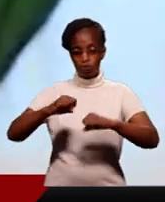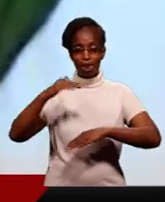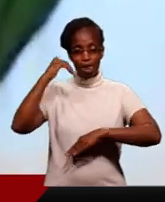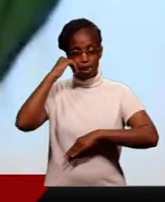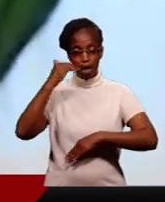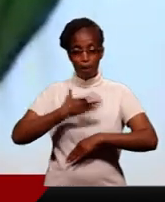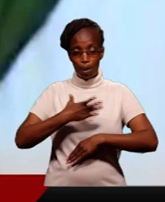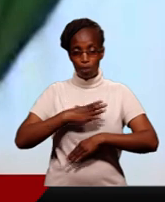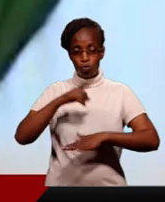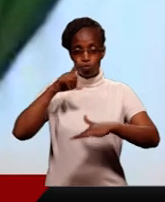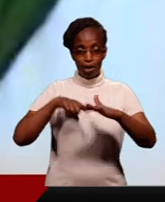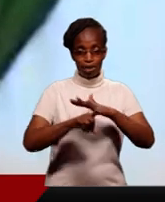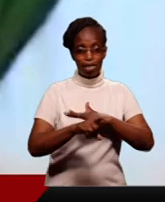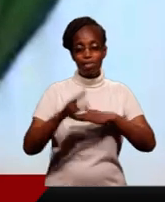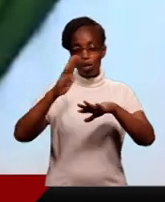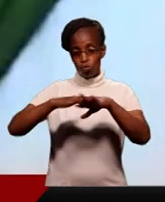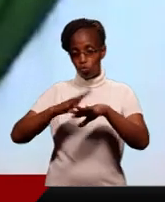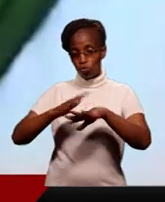proper medical attention.